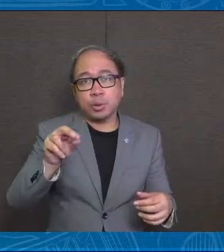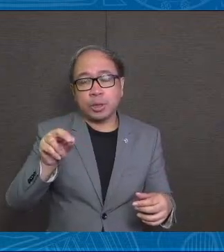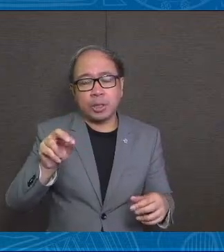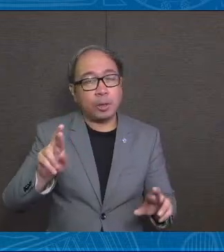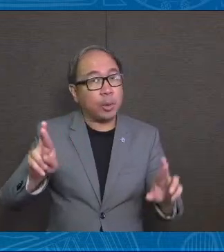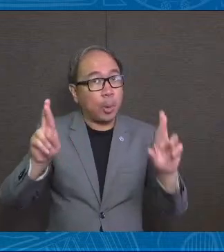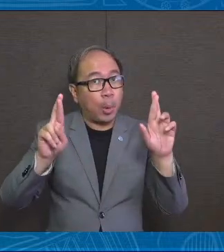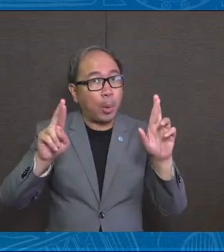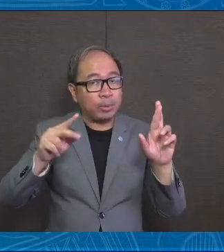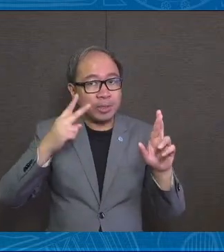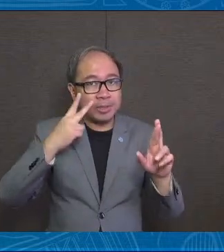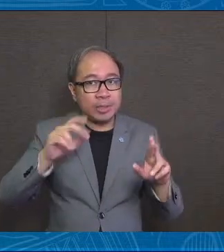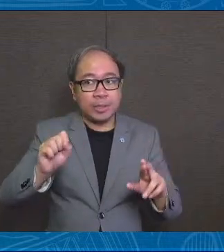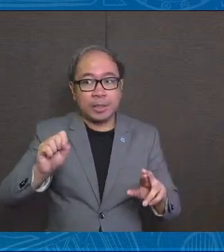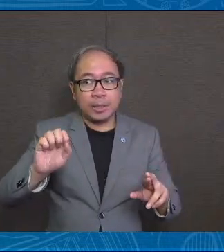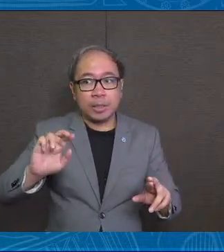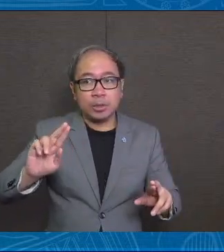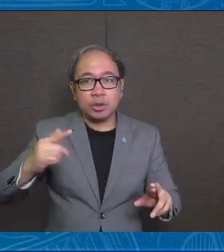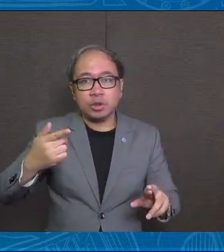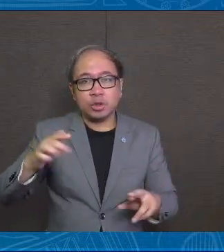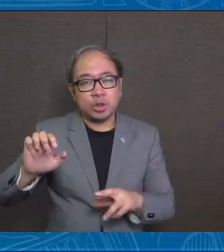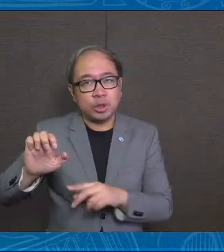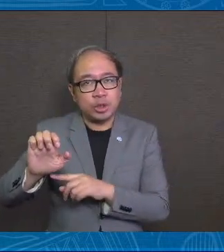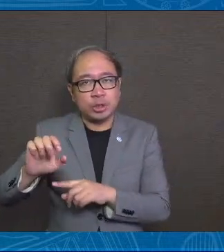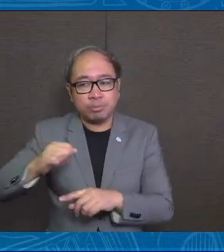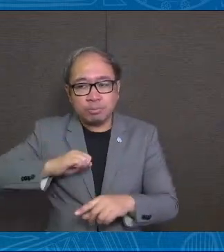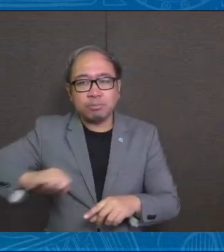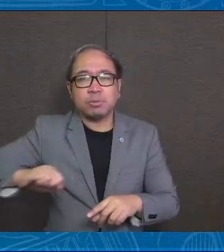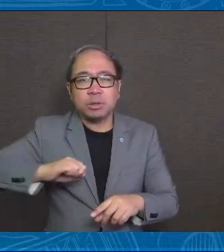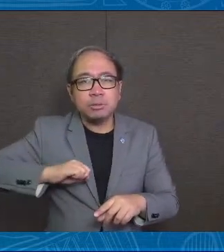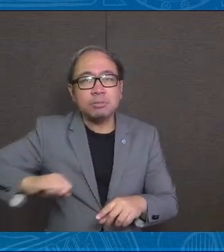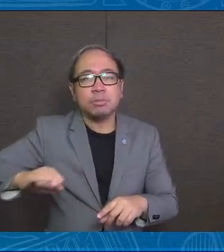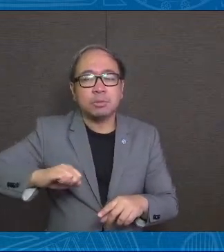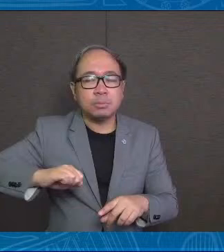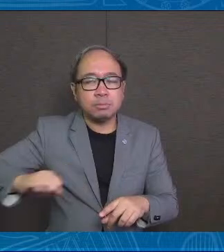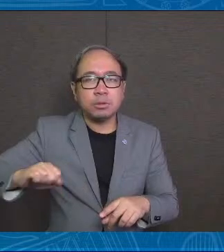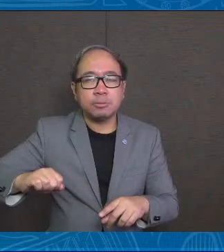less than S and we will still earn again 2040?